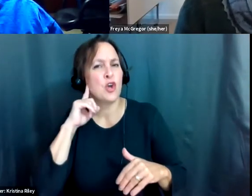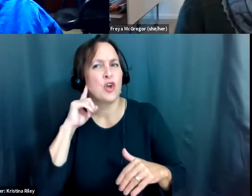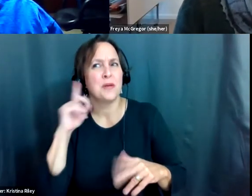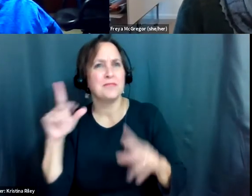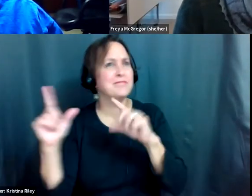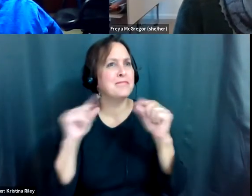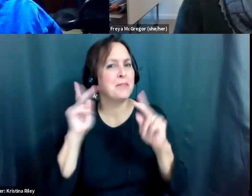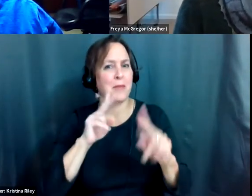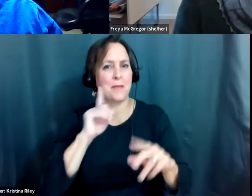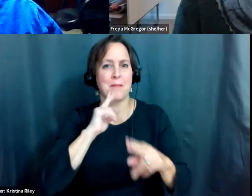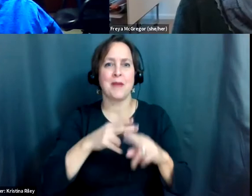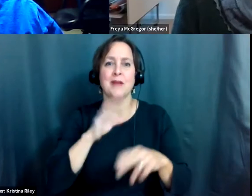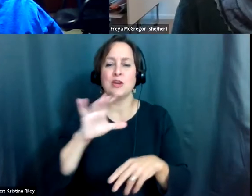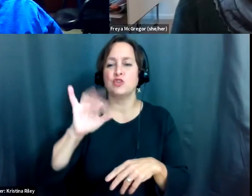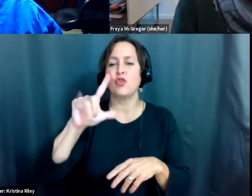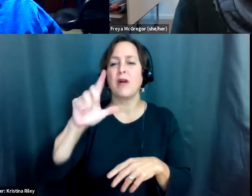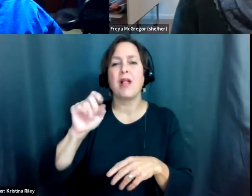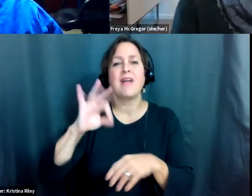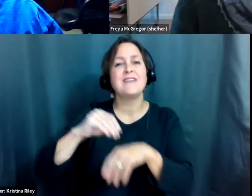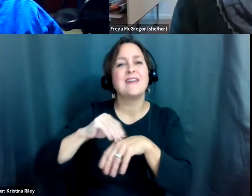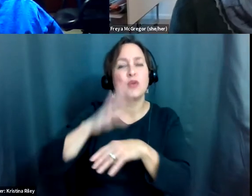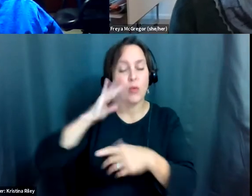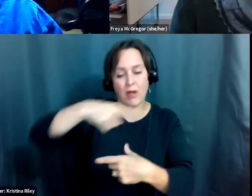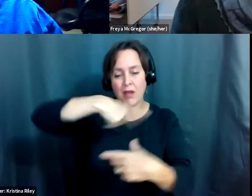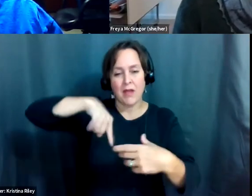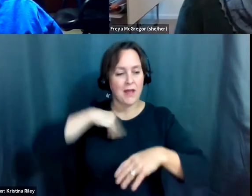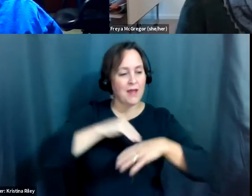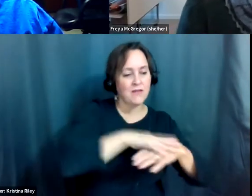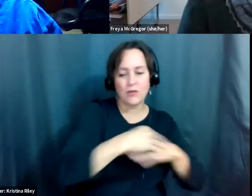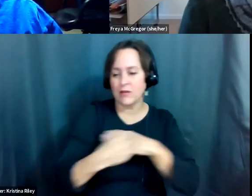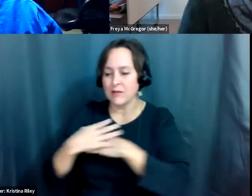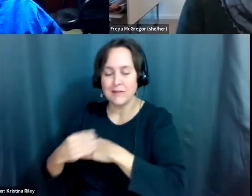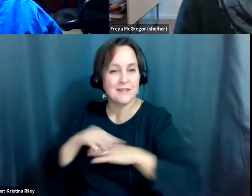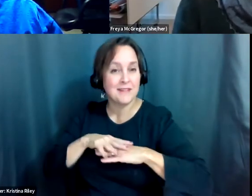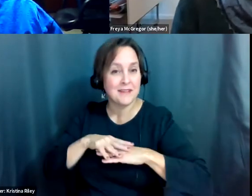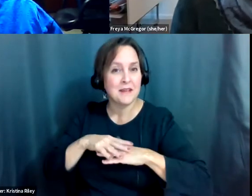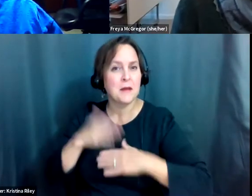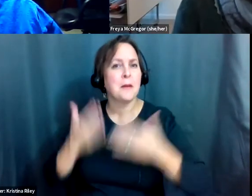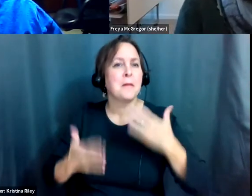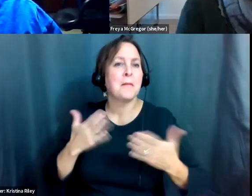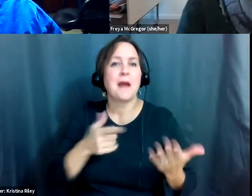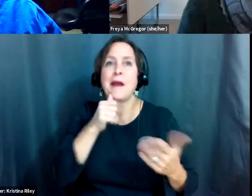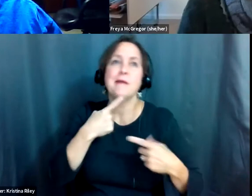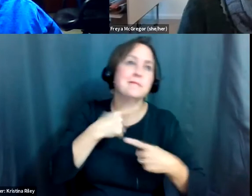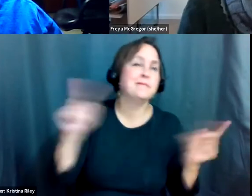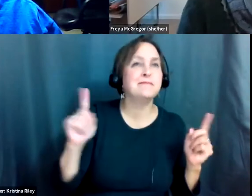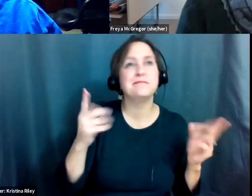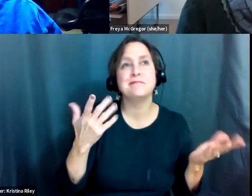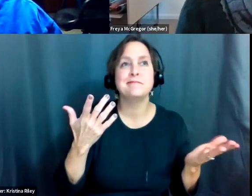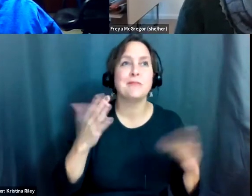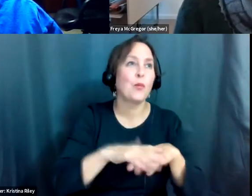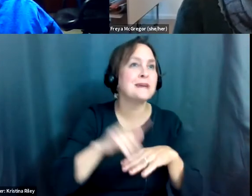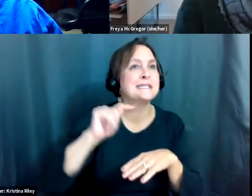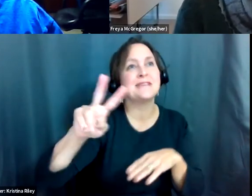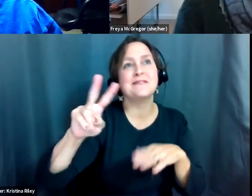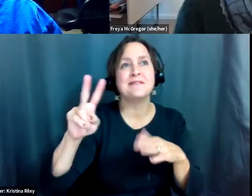everybody has a circle of influence. It might not be a gigantic, you know, you might not be a newscaster or something, but everyone has some